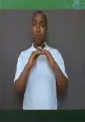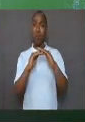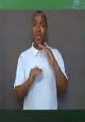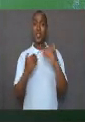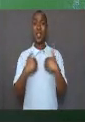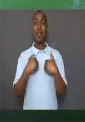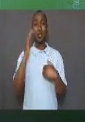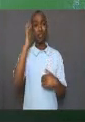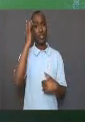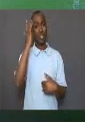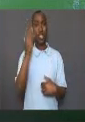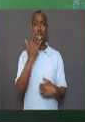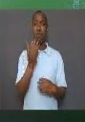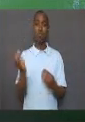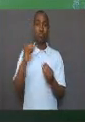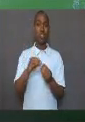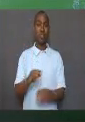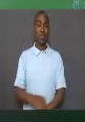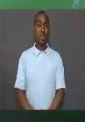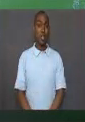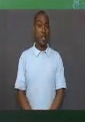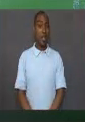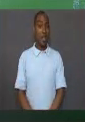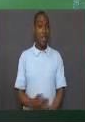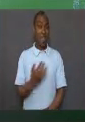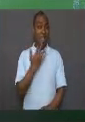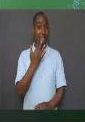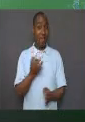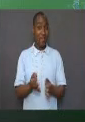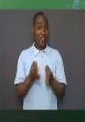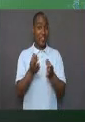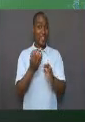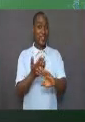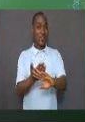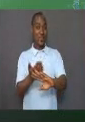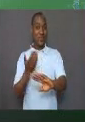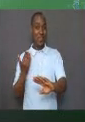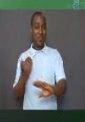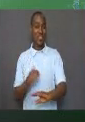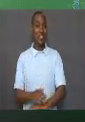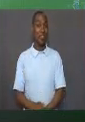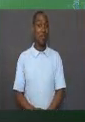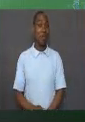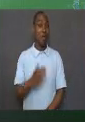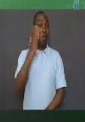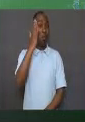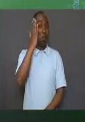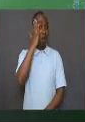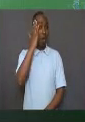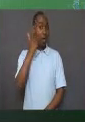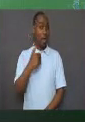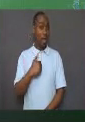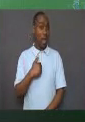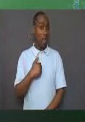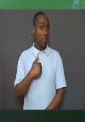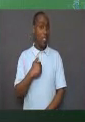Before a transfusion can occur, it is critical to know the kind of